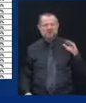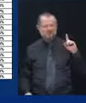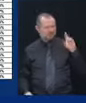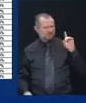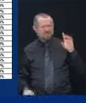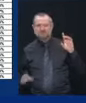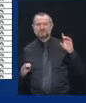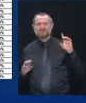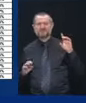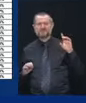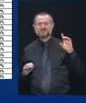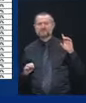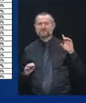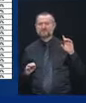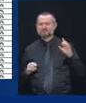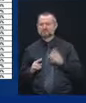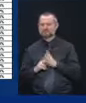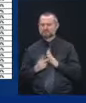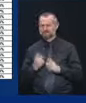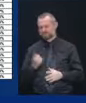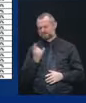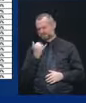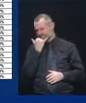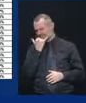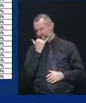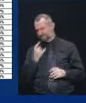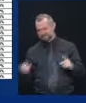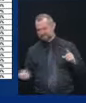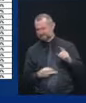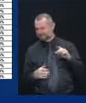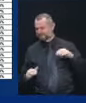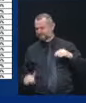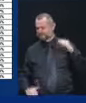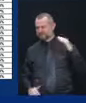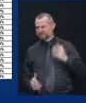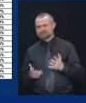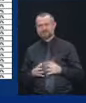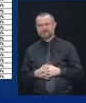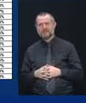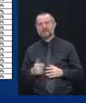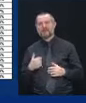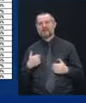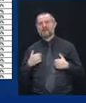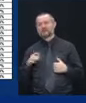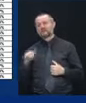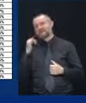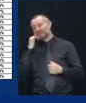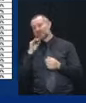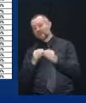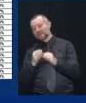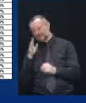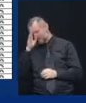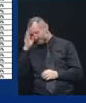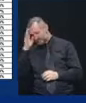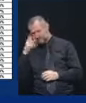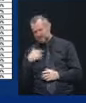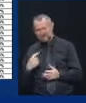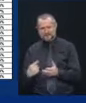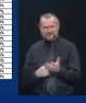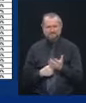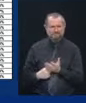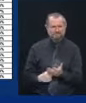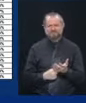Something is just not right somewhere. I've been on the calls with the hospitals myself. I understand that